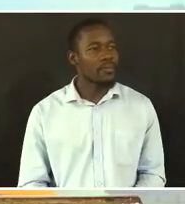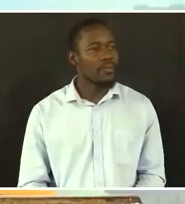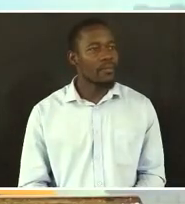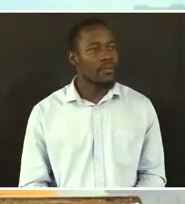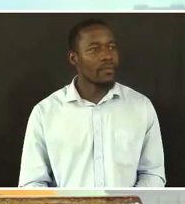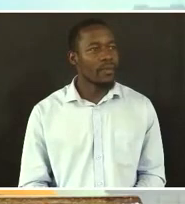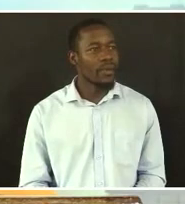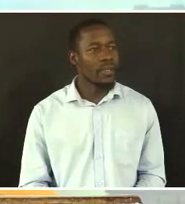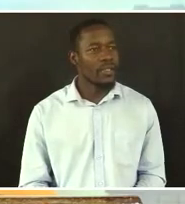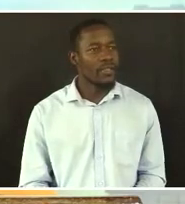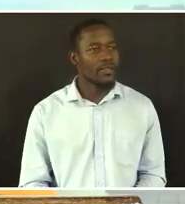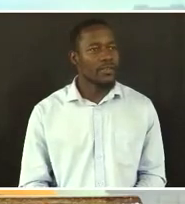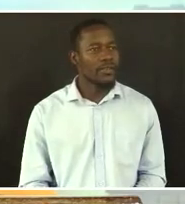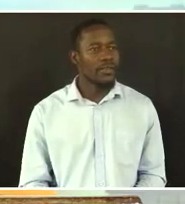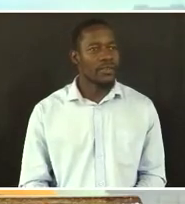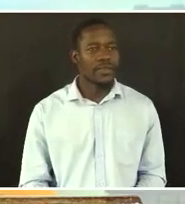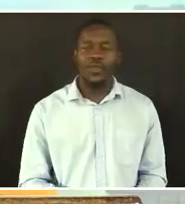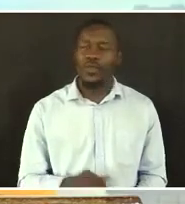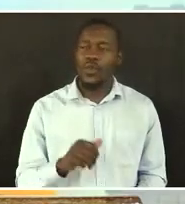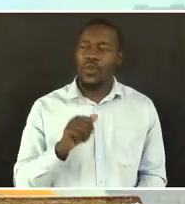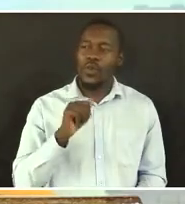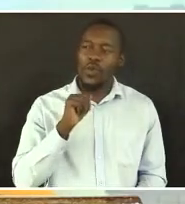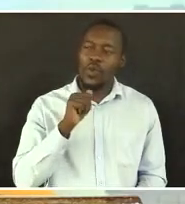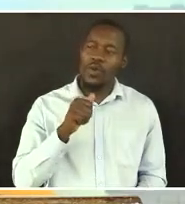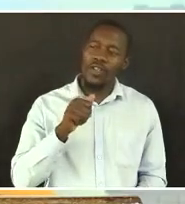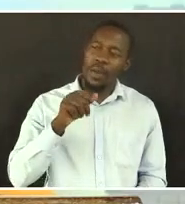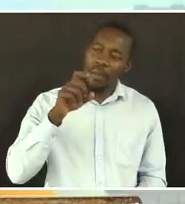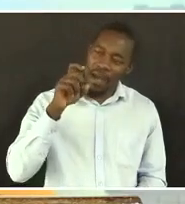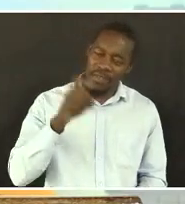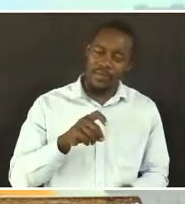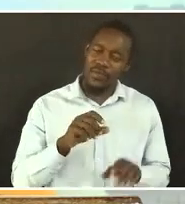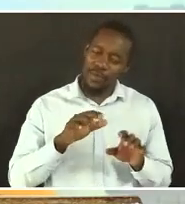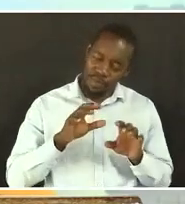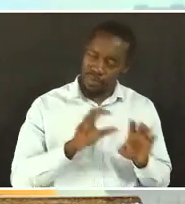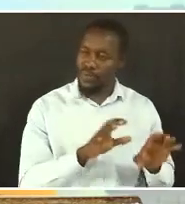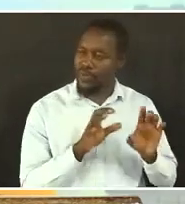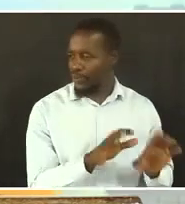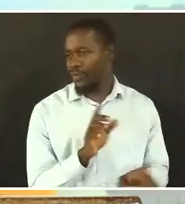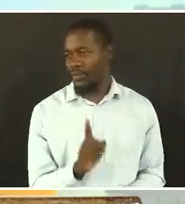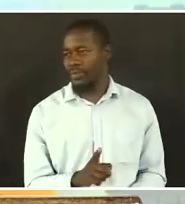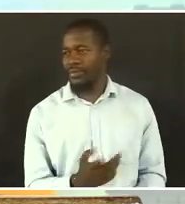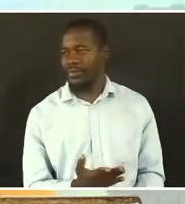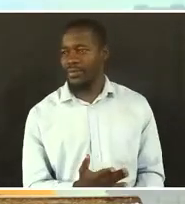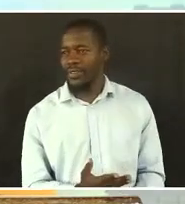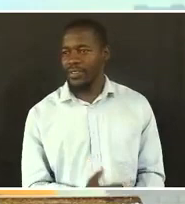You don't need additional talent. This one doesn't need a special outpouring of the Holy Spirit on you.